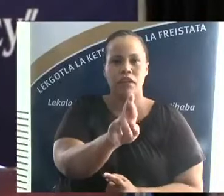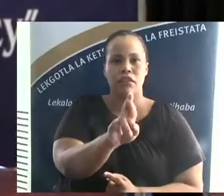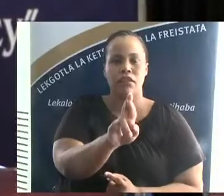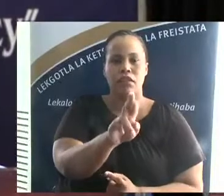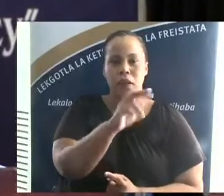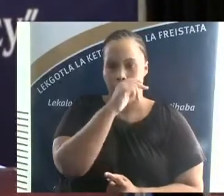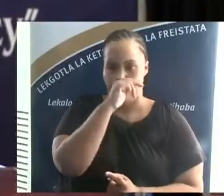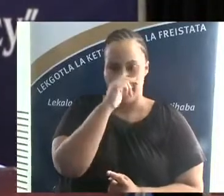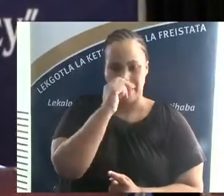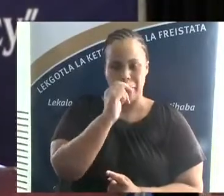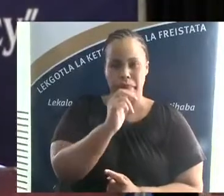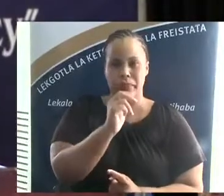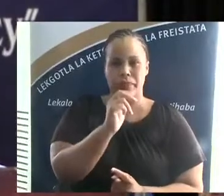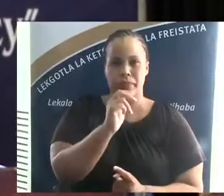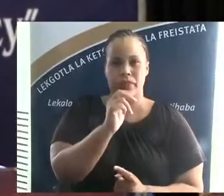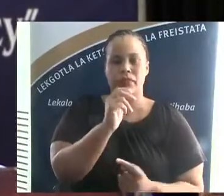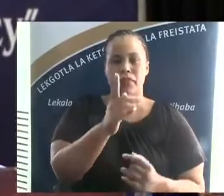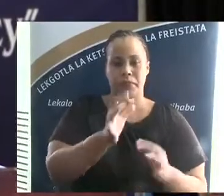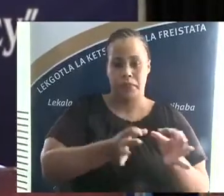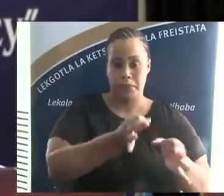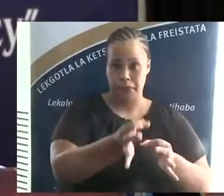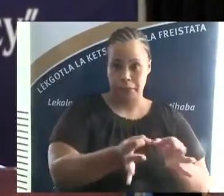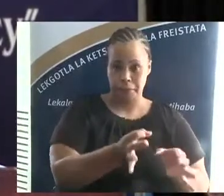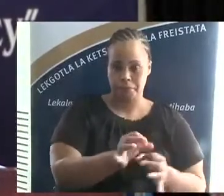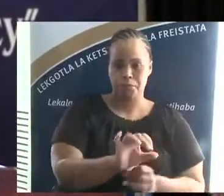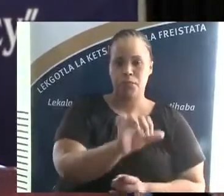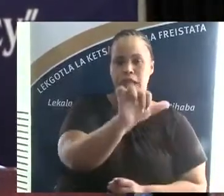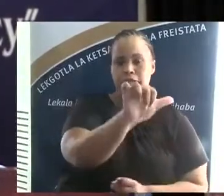expenditure framework, divided as follows: